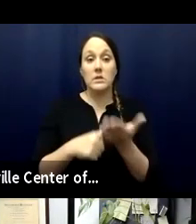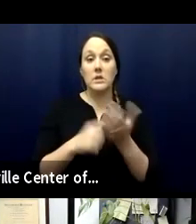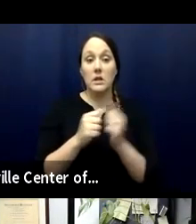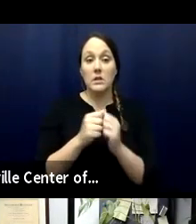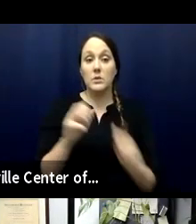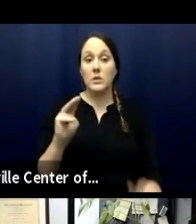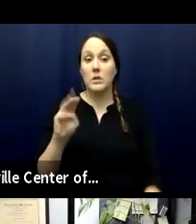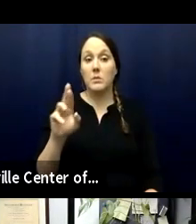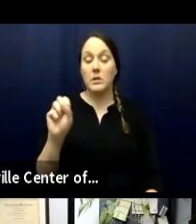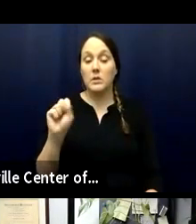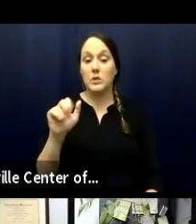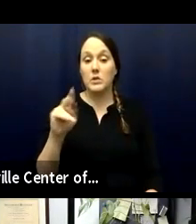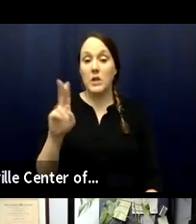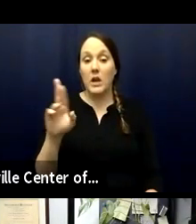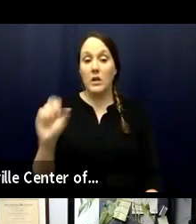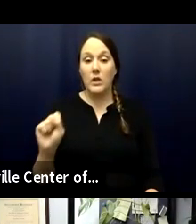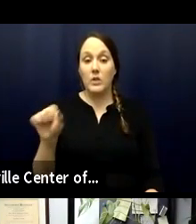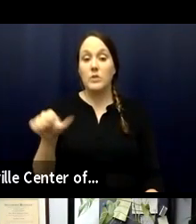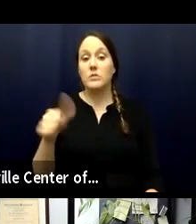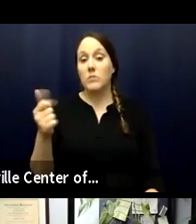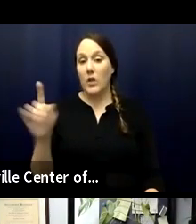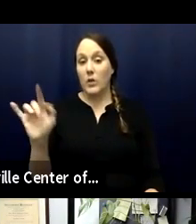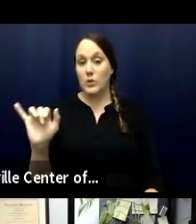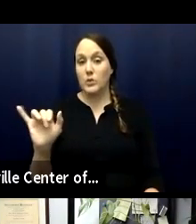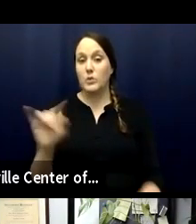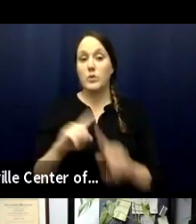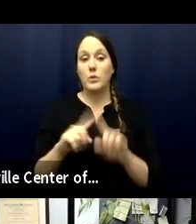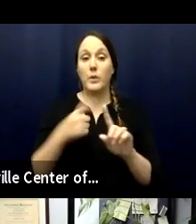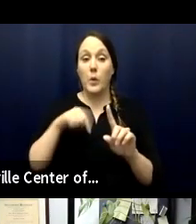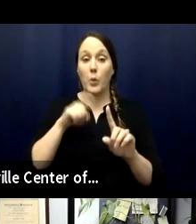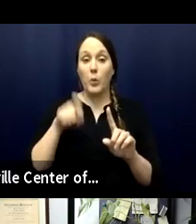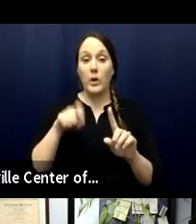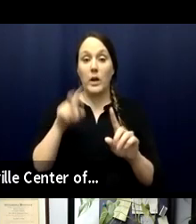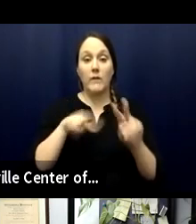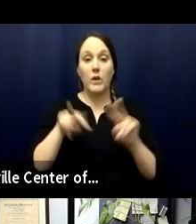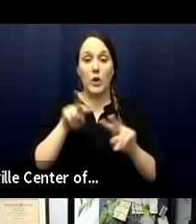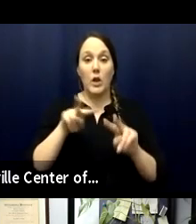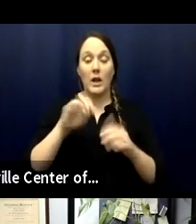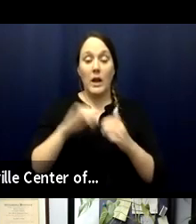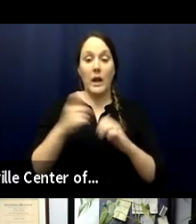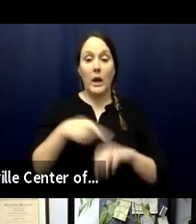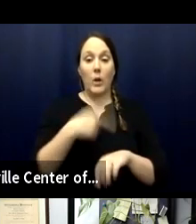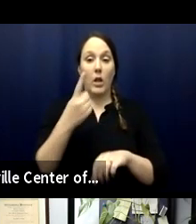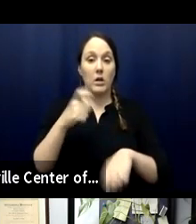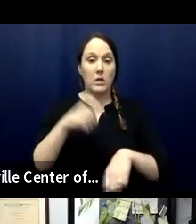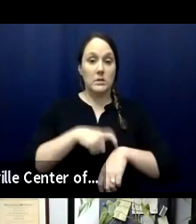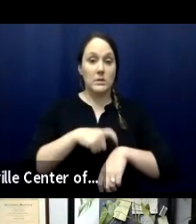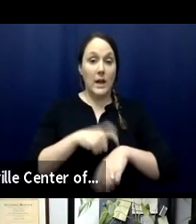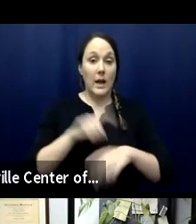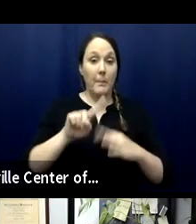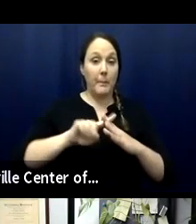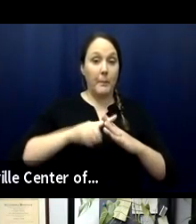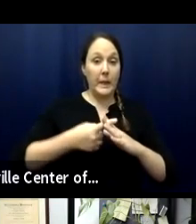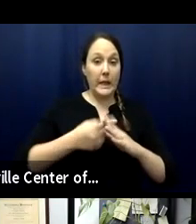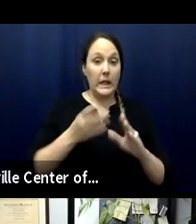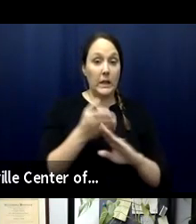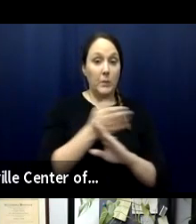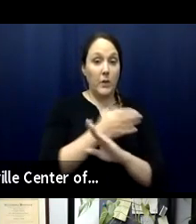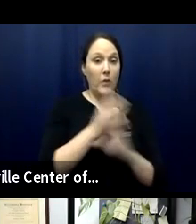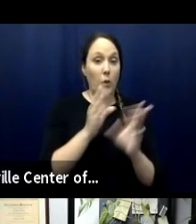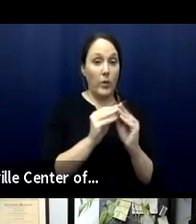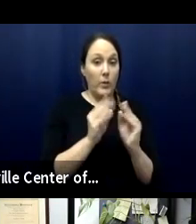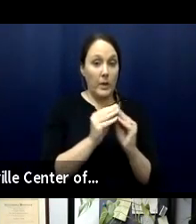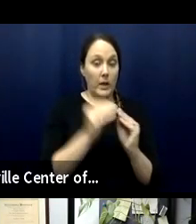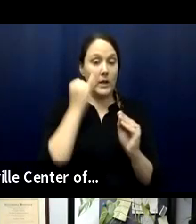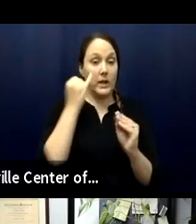I'm sure others have as well. We need to look at the length of time at the beginning of the meeting, whether we would have a